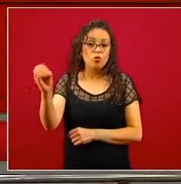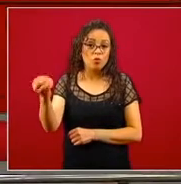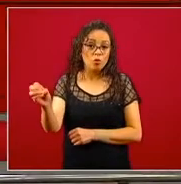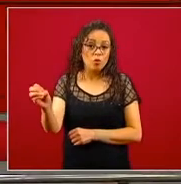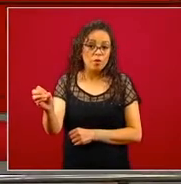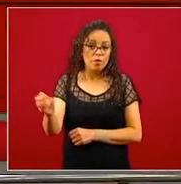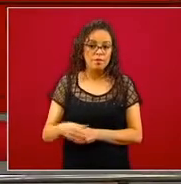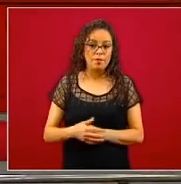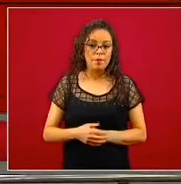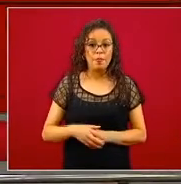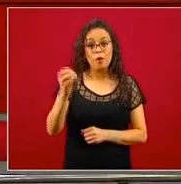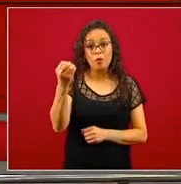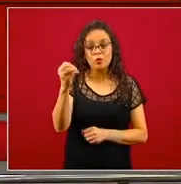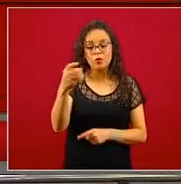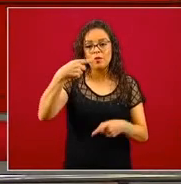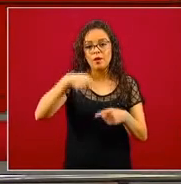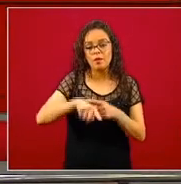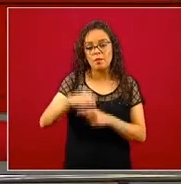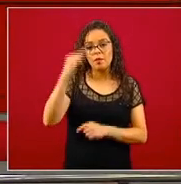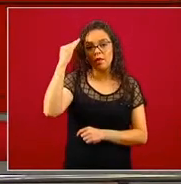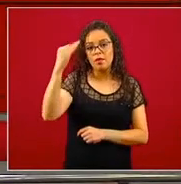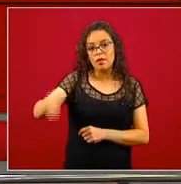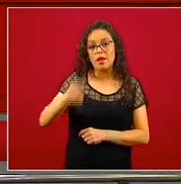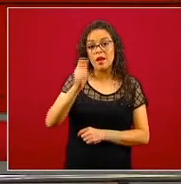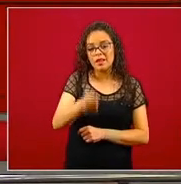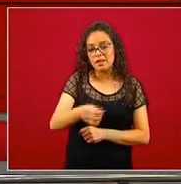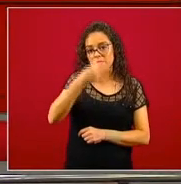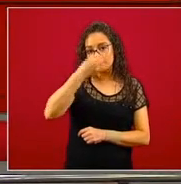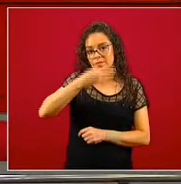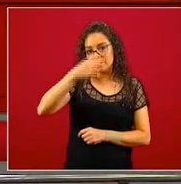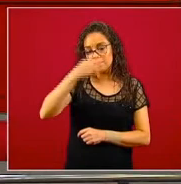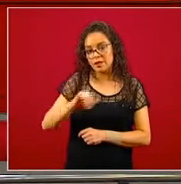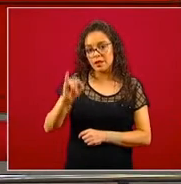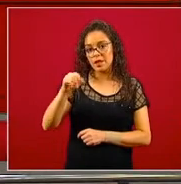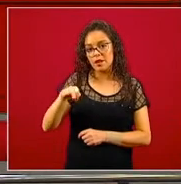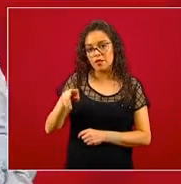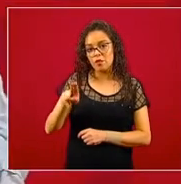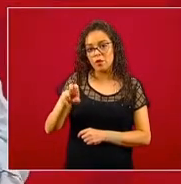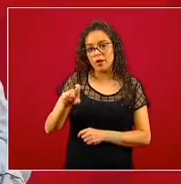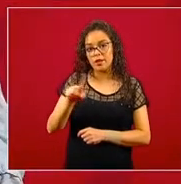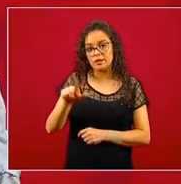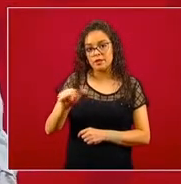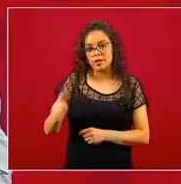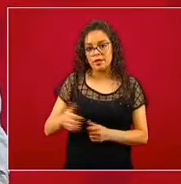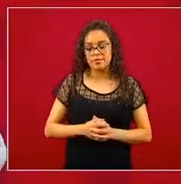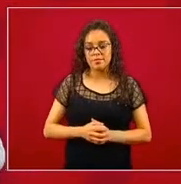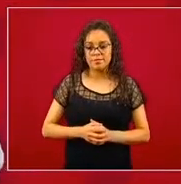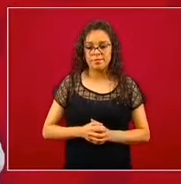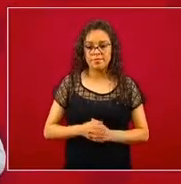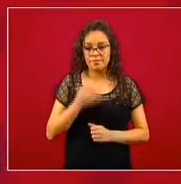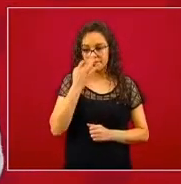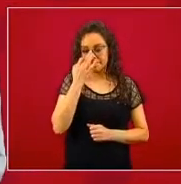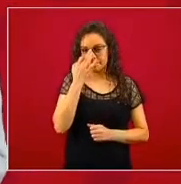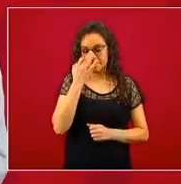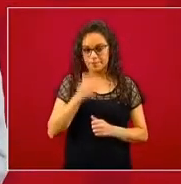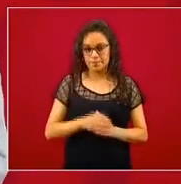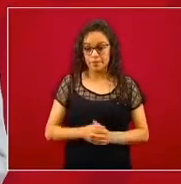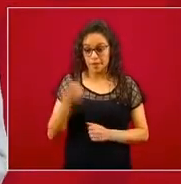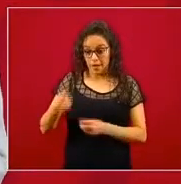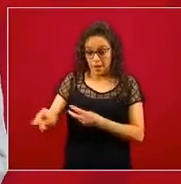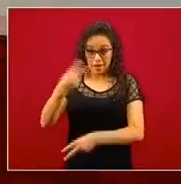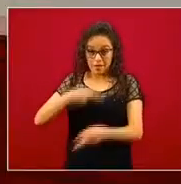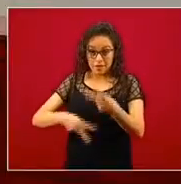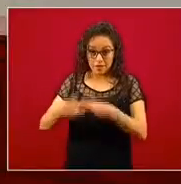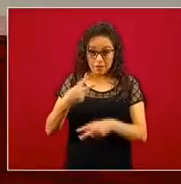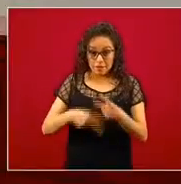in comparison, would not have a high transmission. And since these are large populations, the